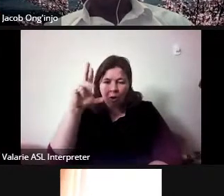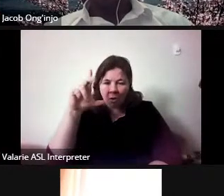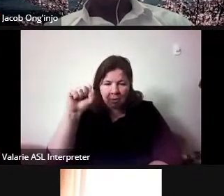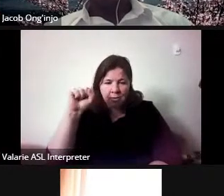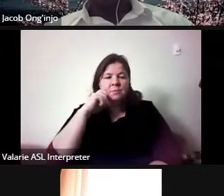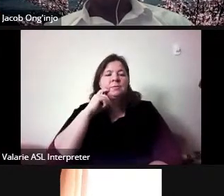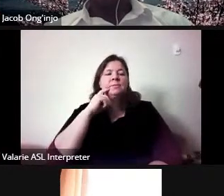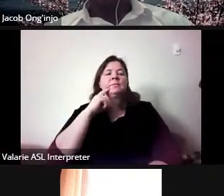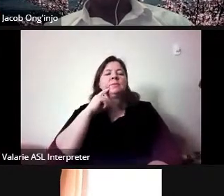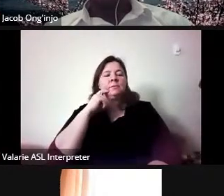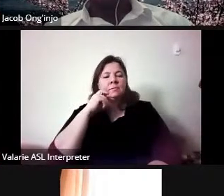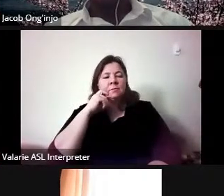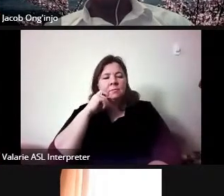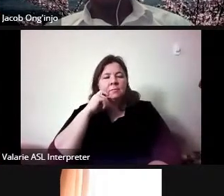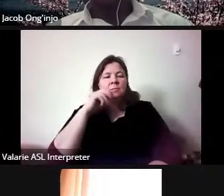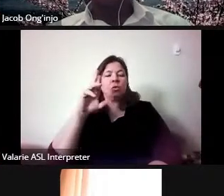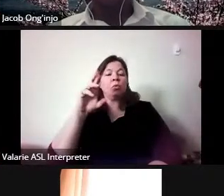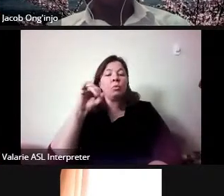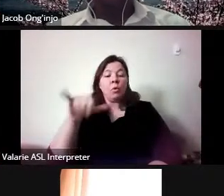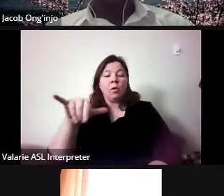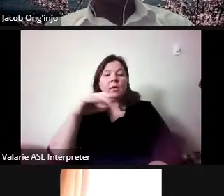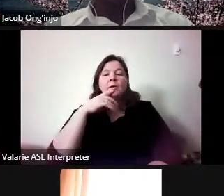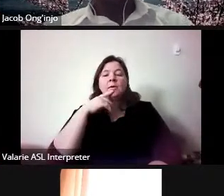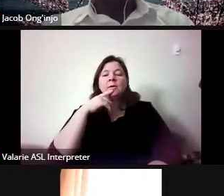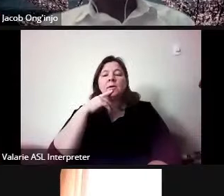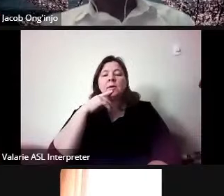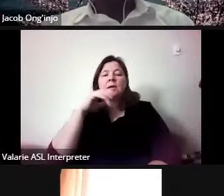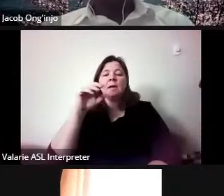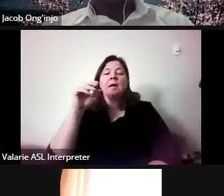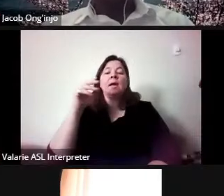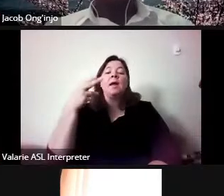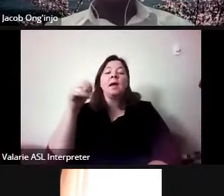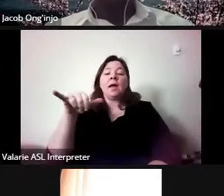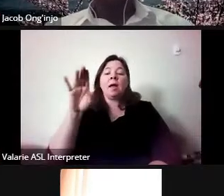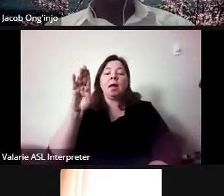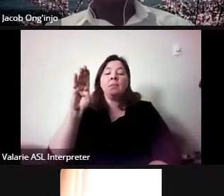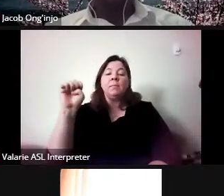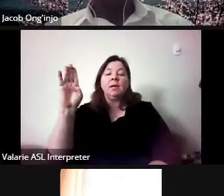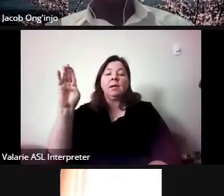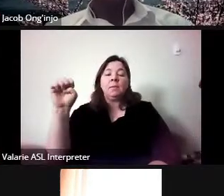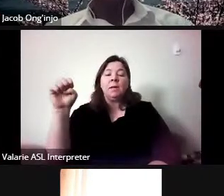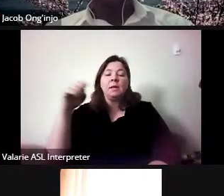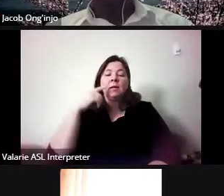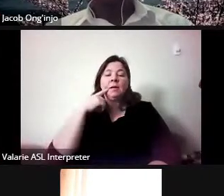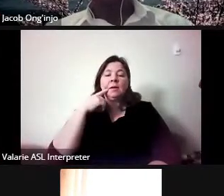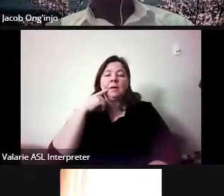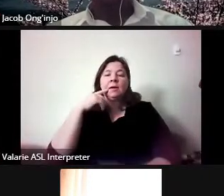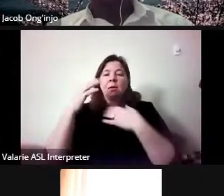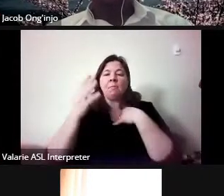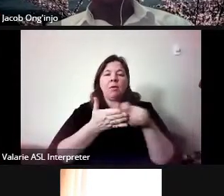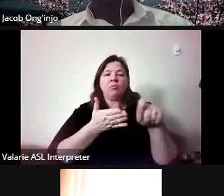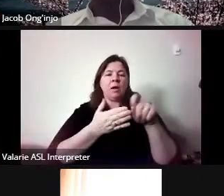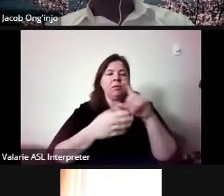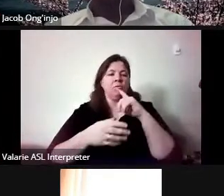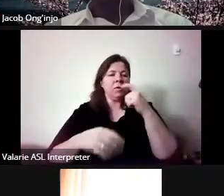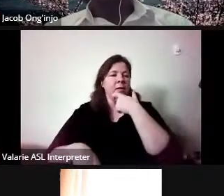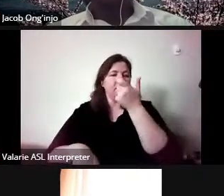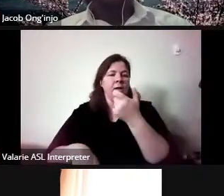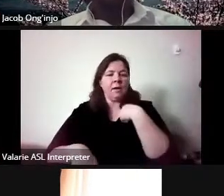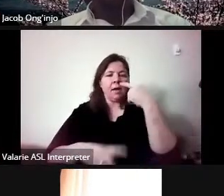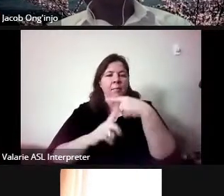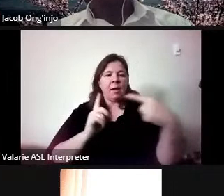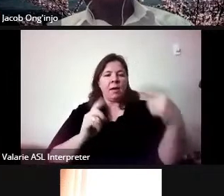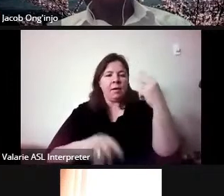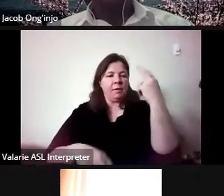you. Roy Ramkinson, KBB, can't see the rest. I think it's because my writing is really big because I'm half